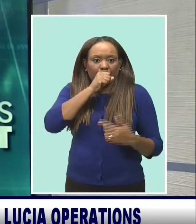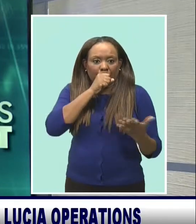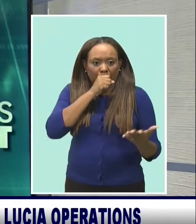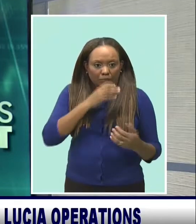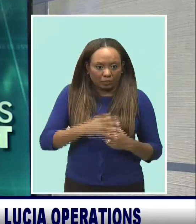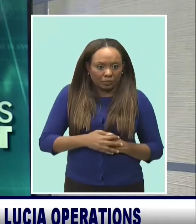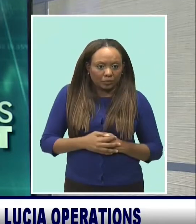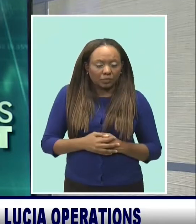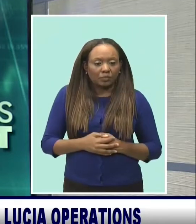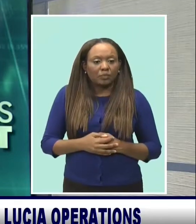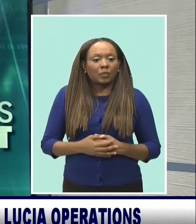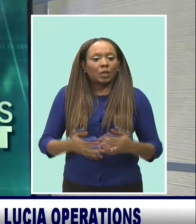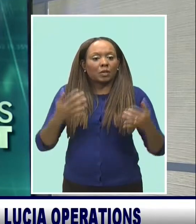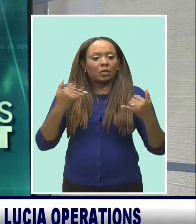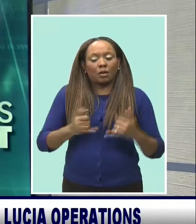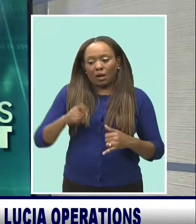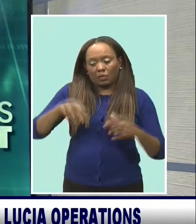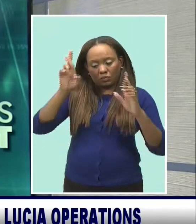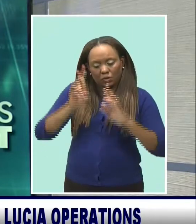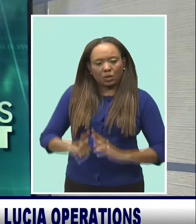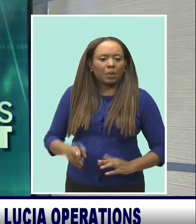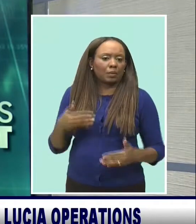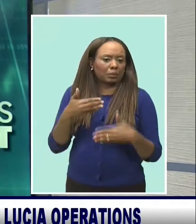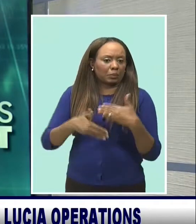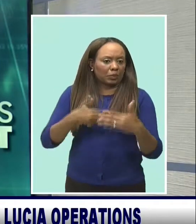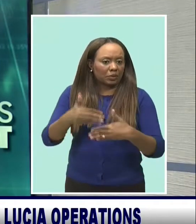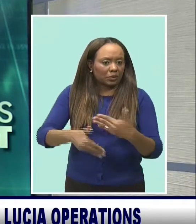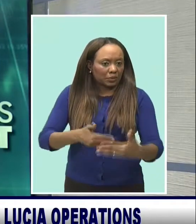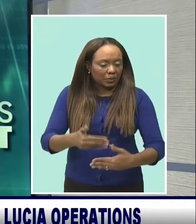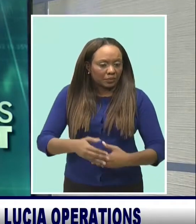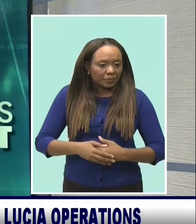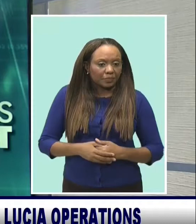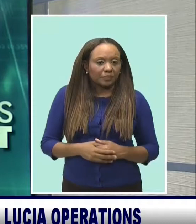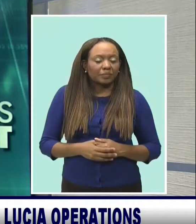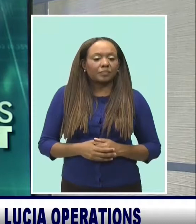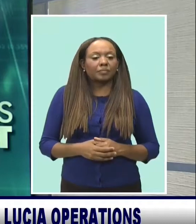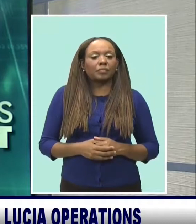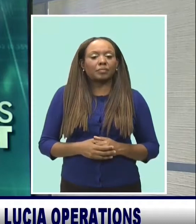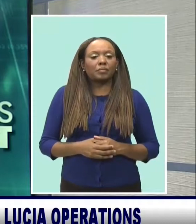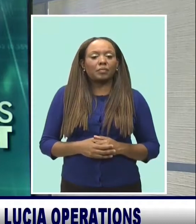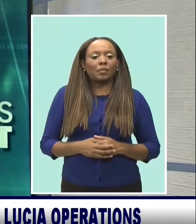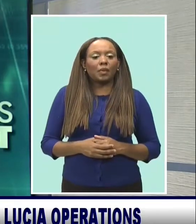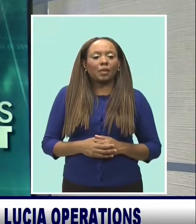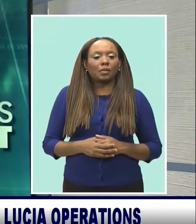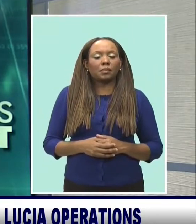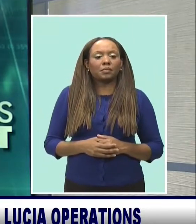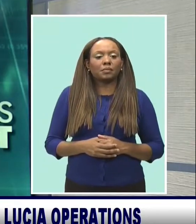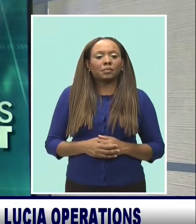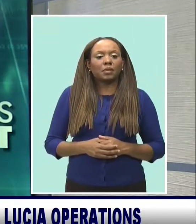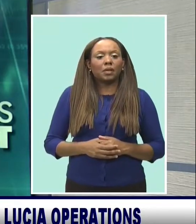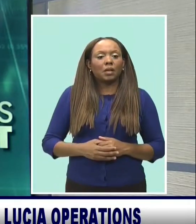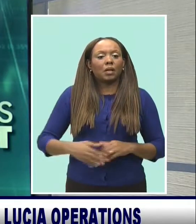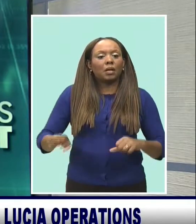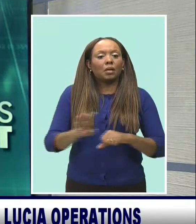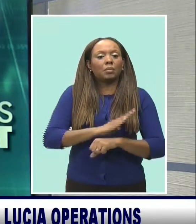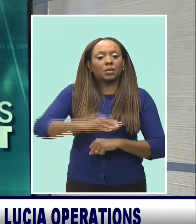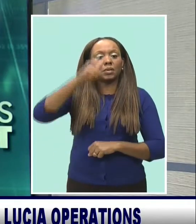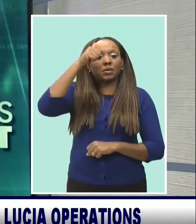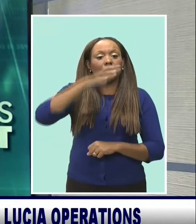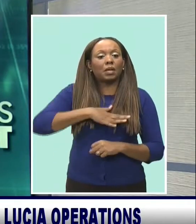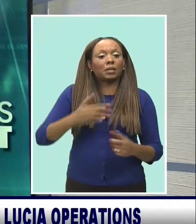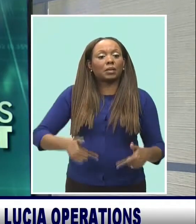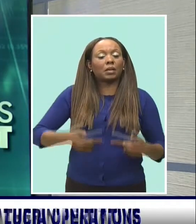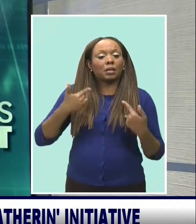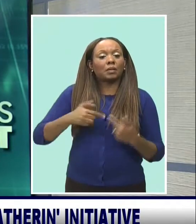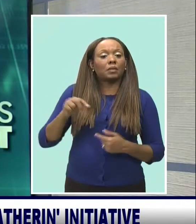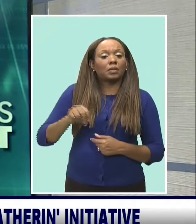the relevant parties, adding that it is their intention to respect that process. Well, a well-known businessman from the